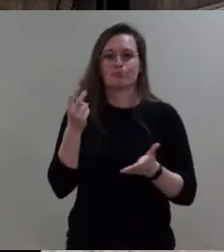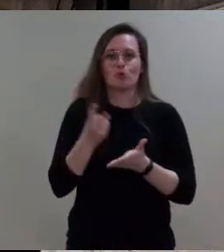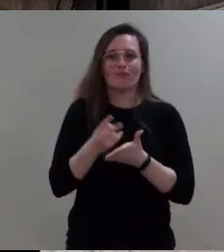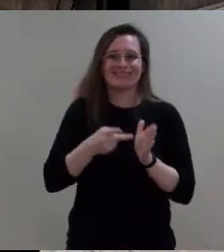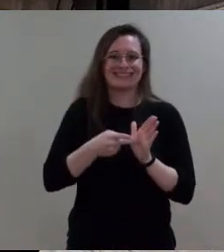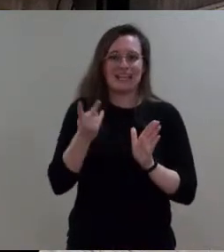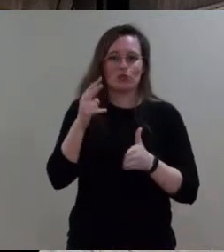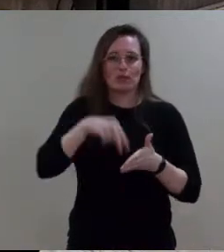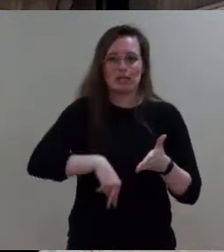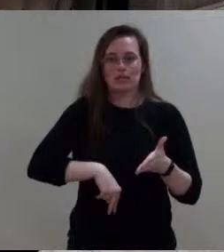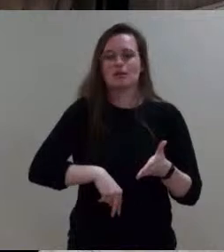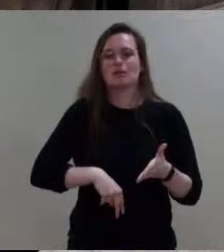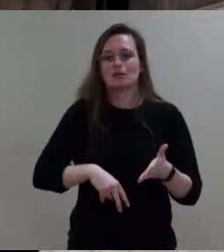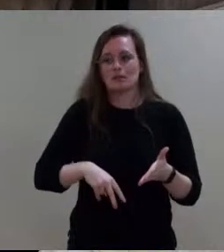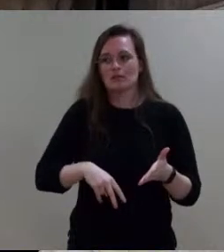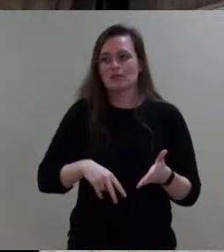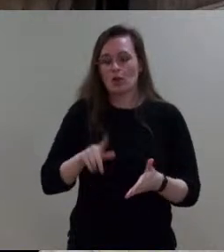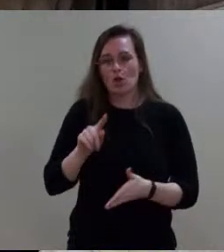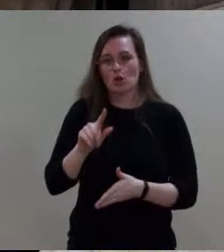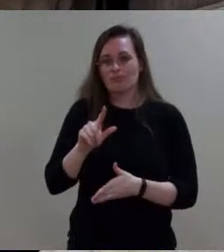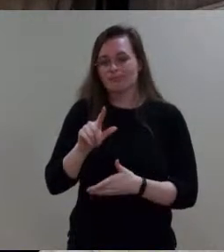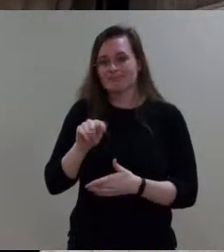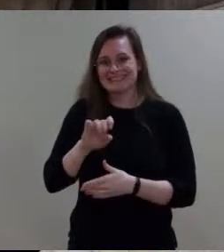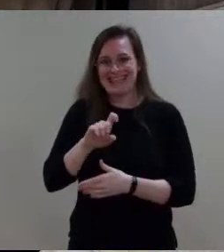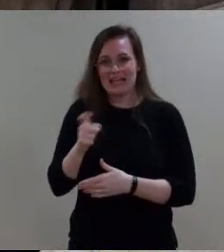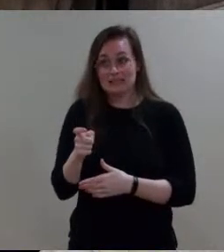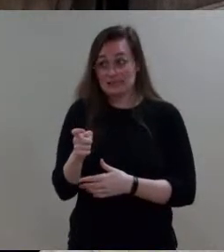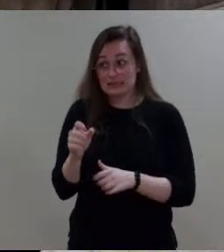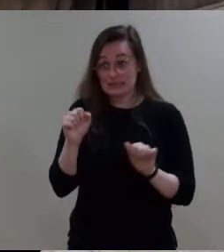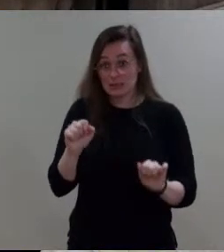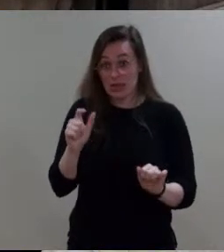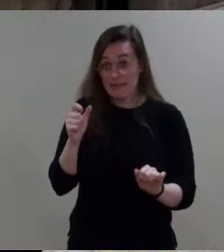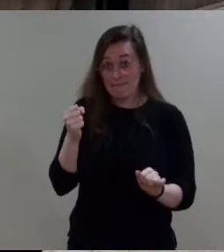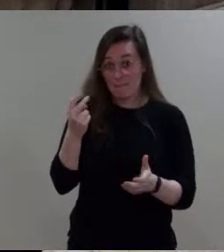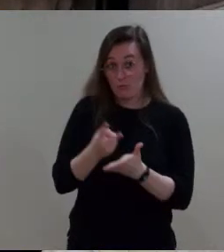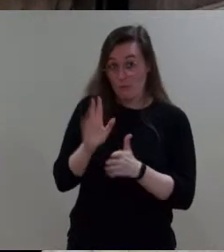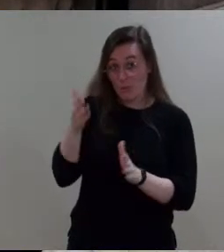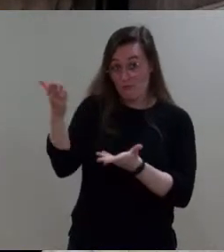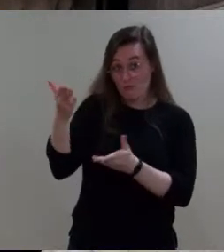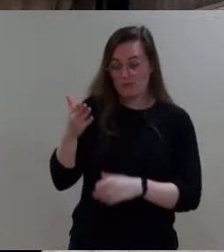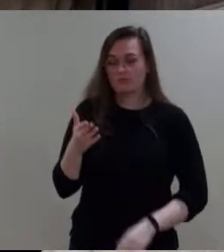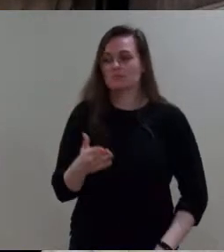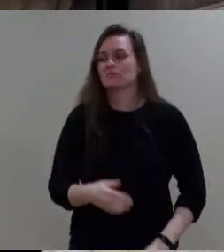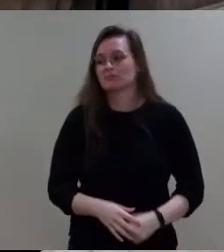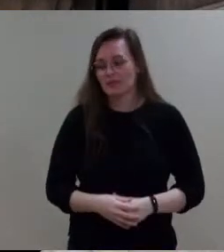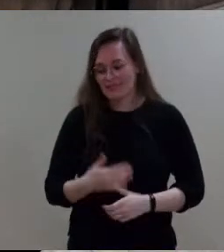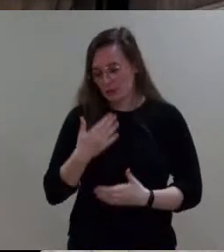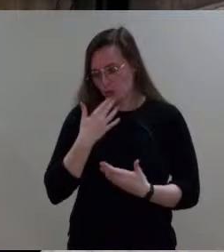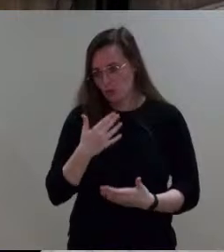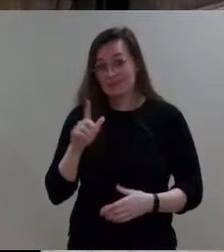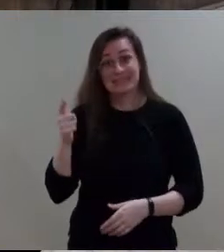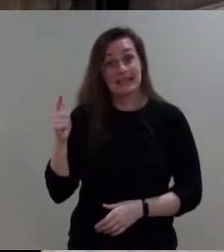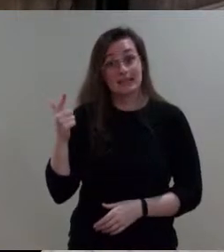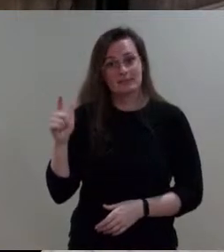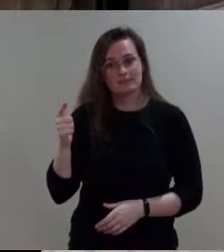bylaw. Someone could move that, please? Thank you. And a